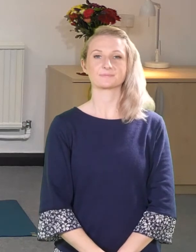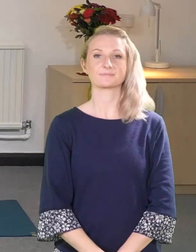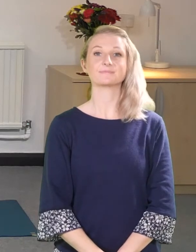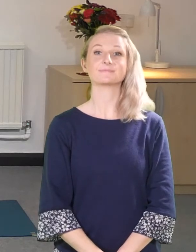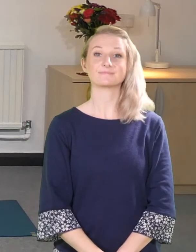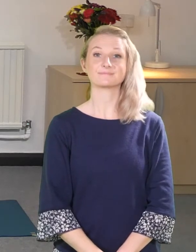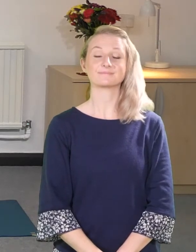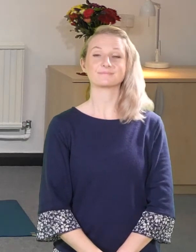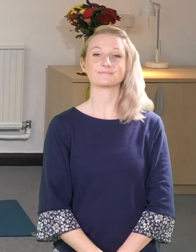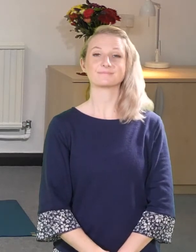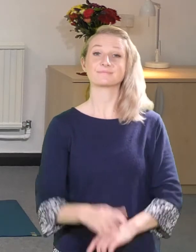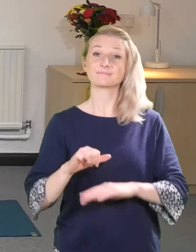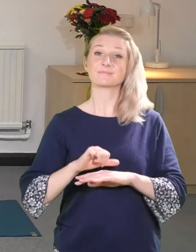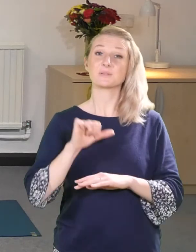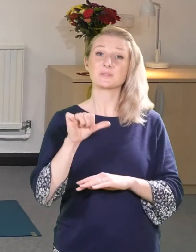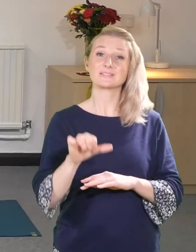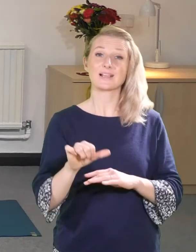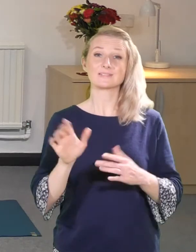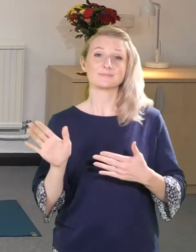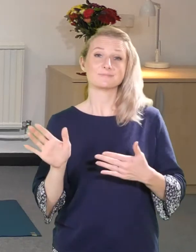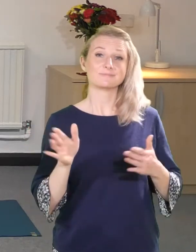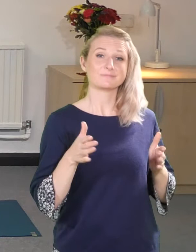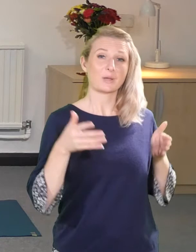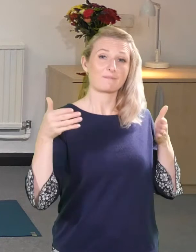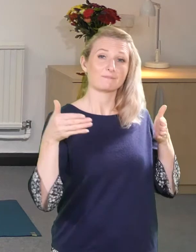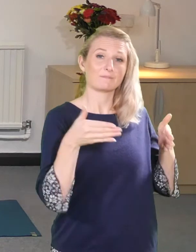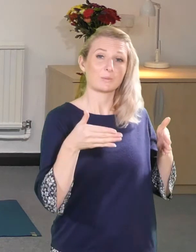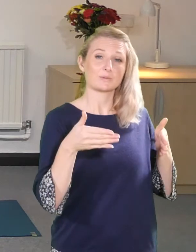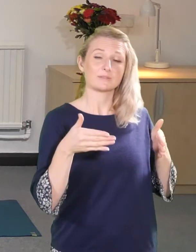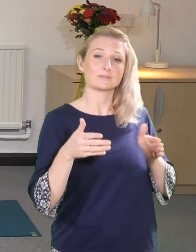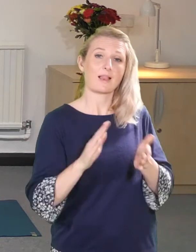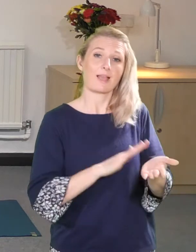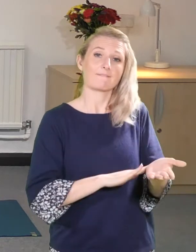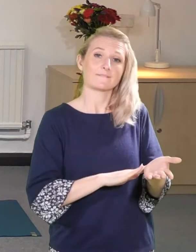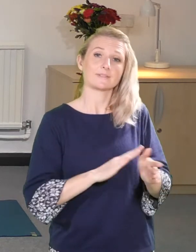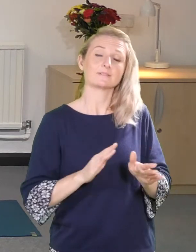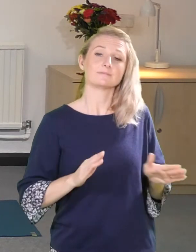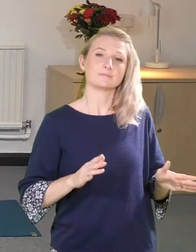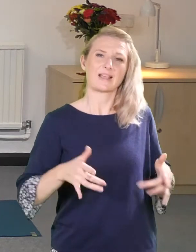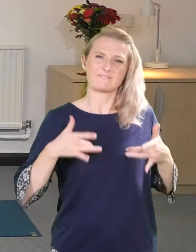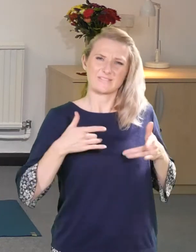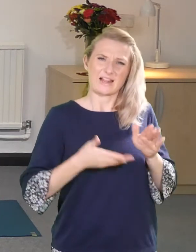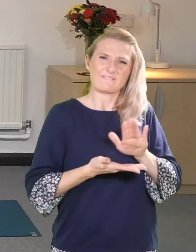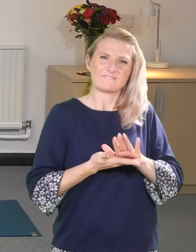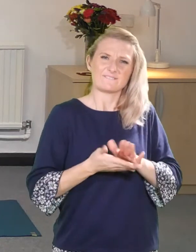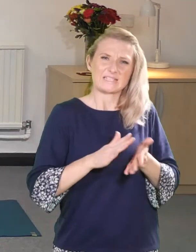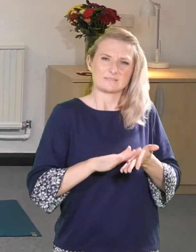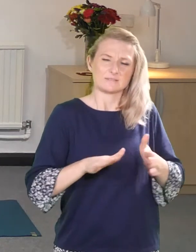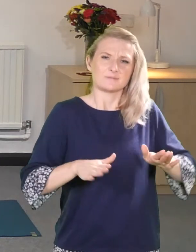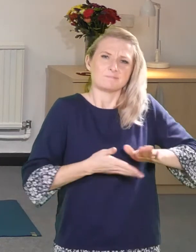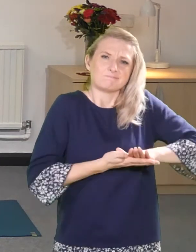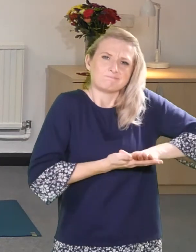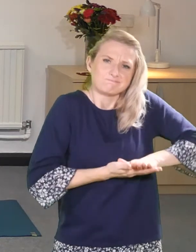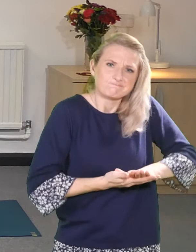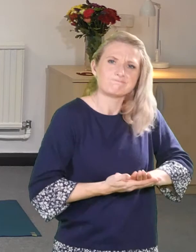And so as we move on to the other side, really find your feet are really grounded down into the floor, pressing down through your